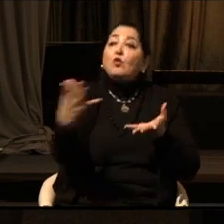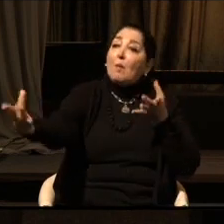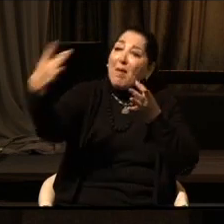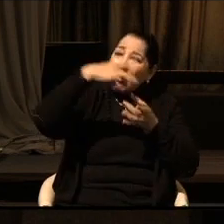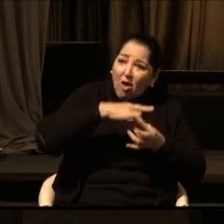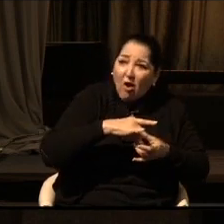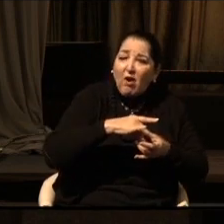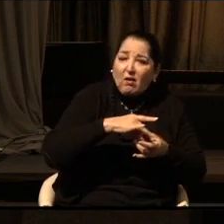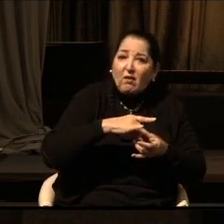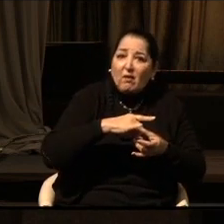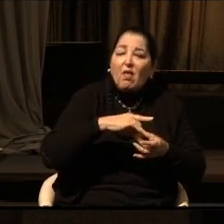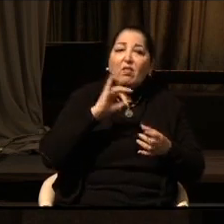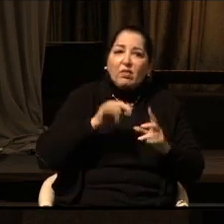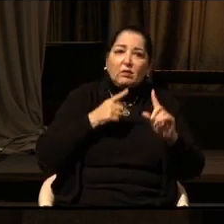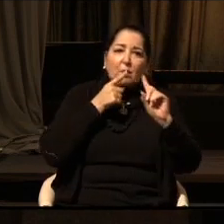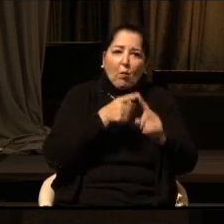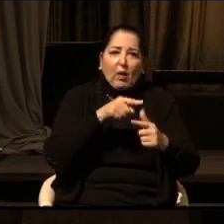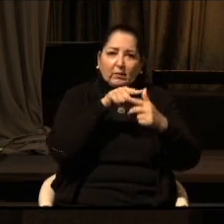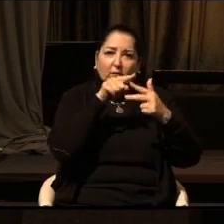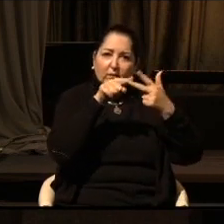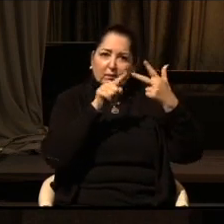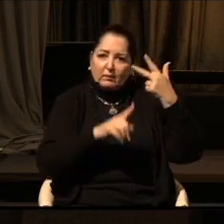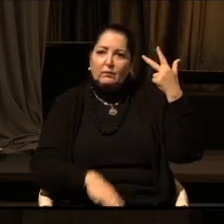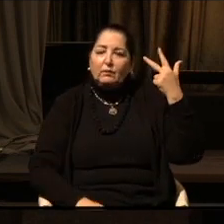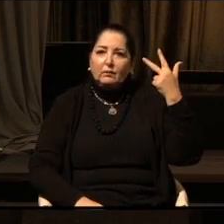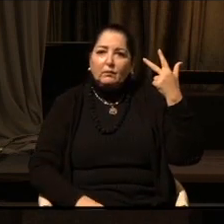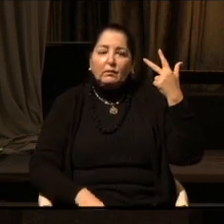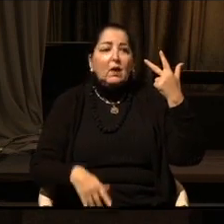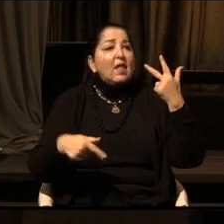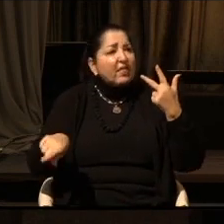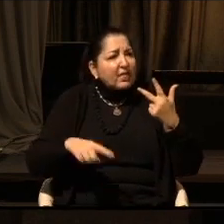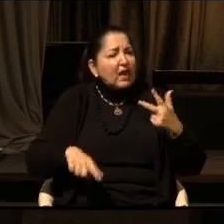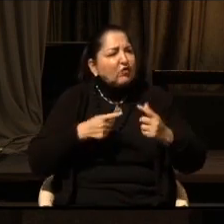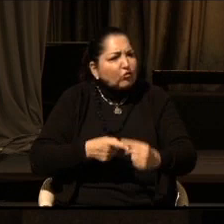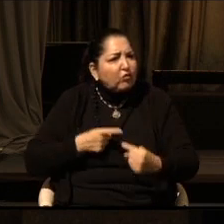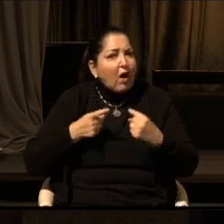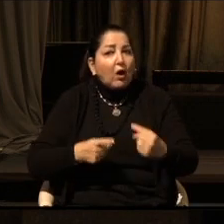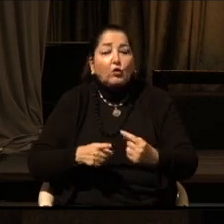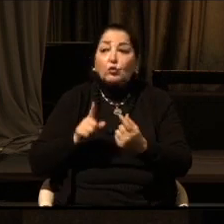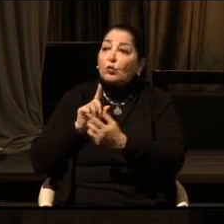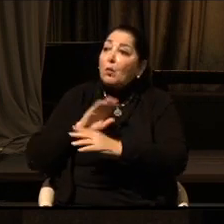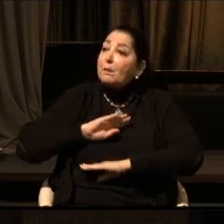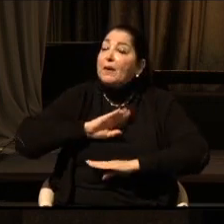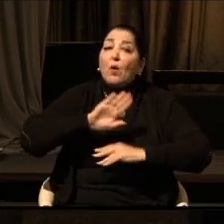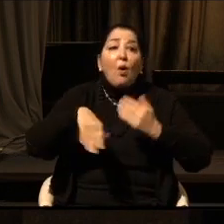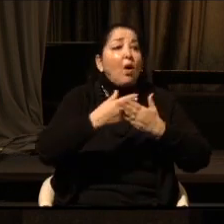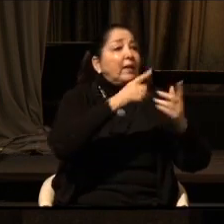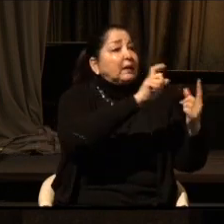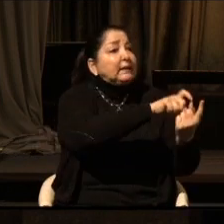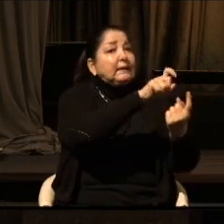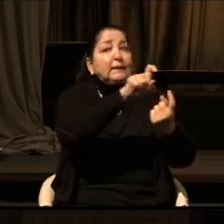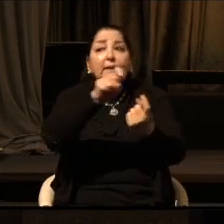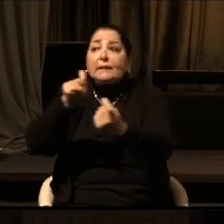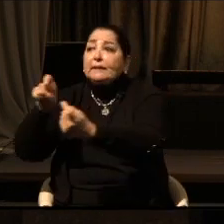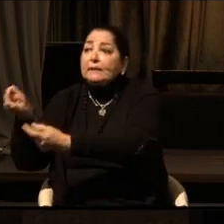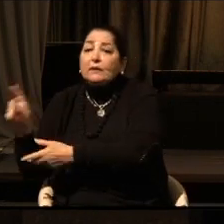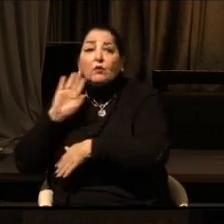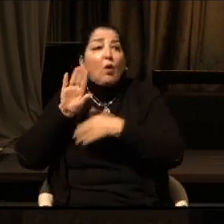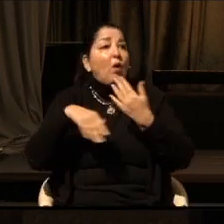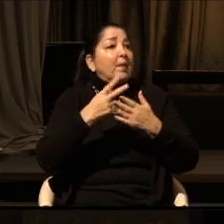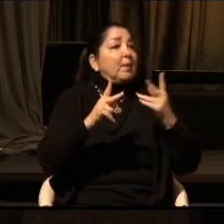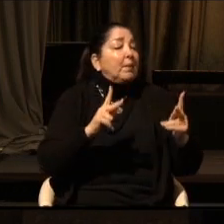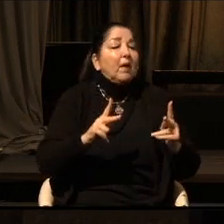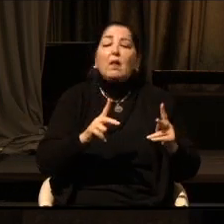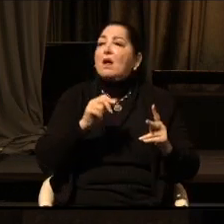room for each other's individual needs without slowing down the process. You won't hear